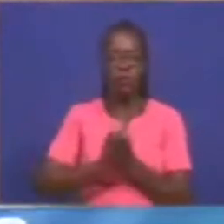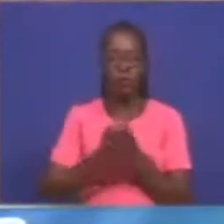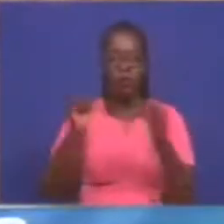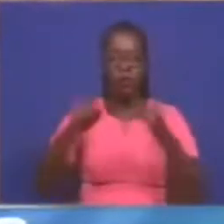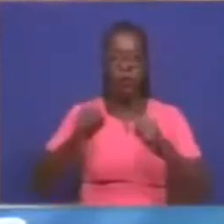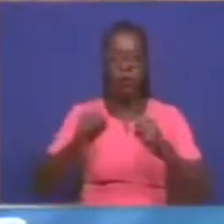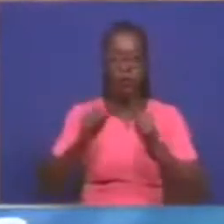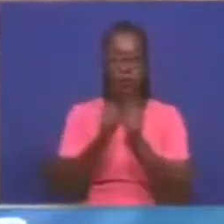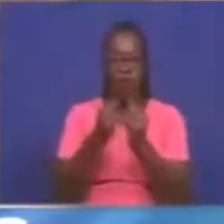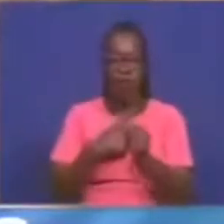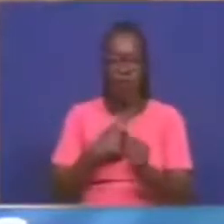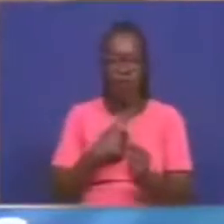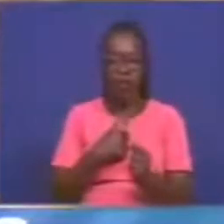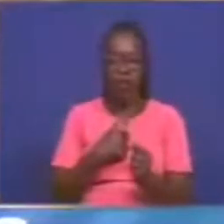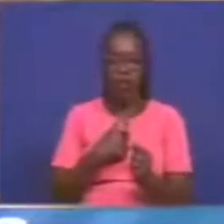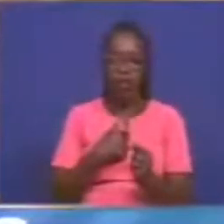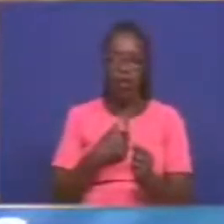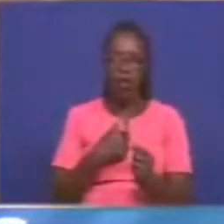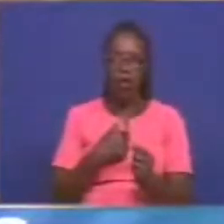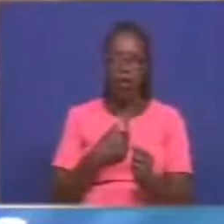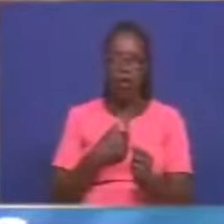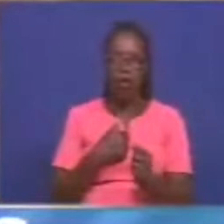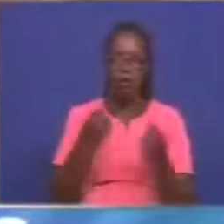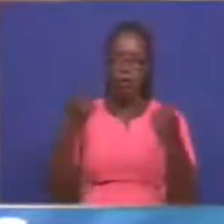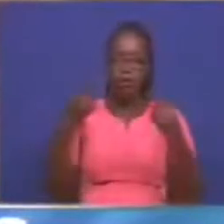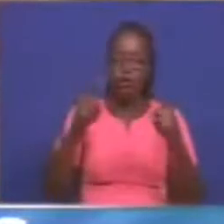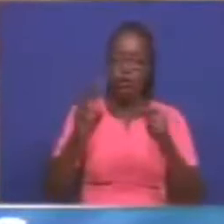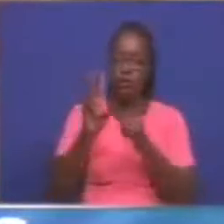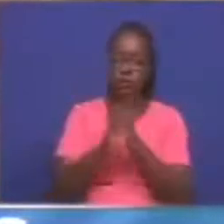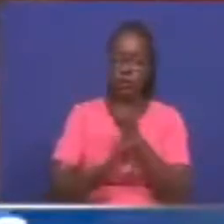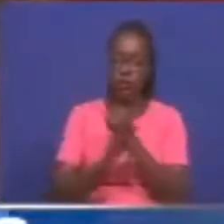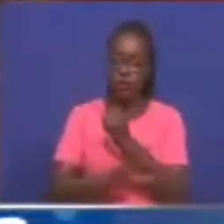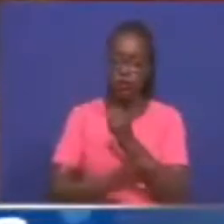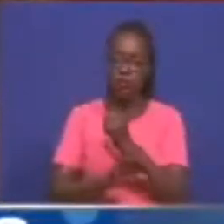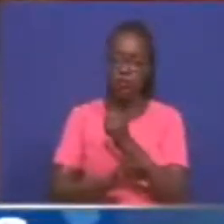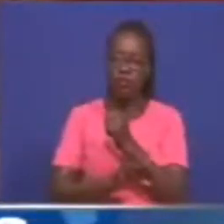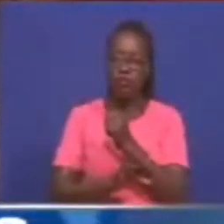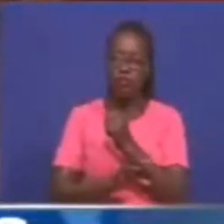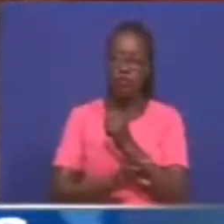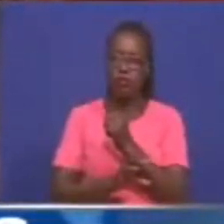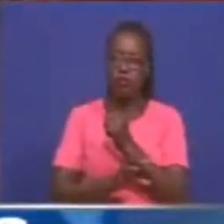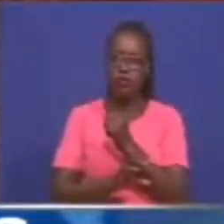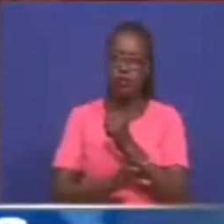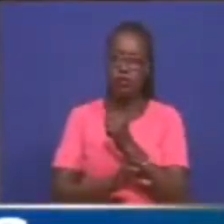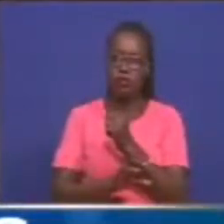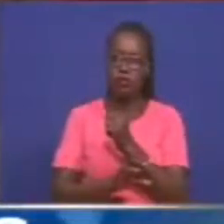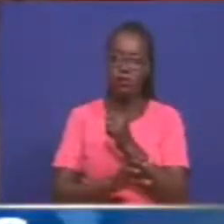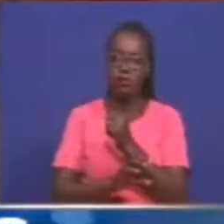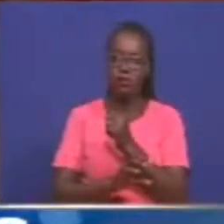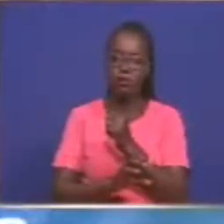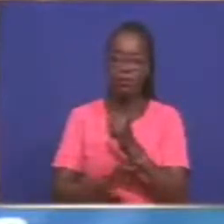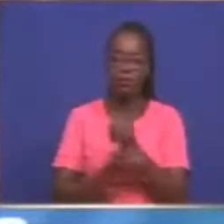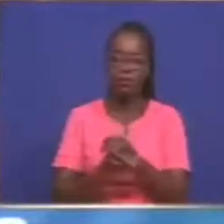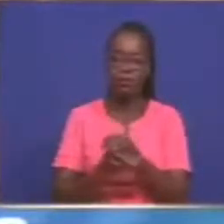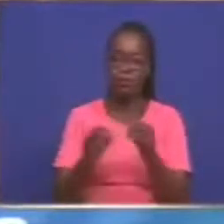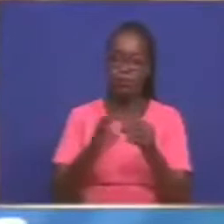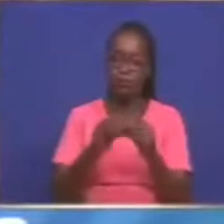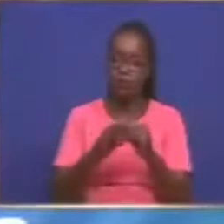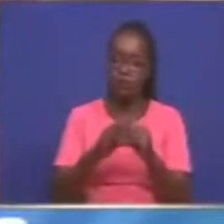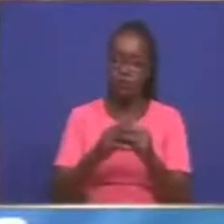me that prosperity for our two countries hinges on